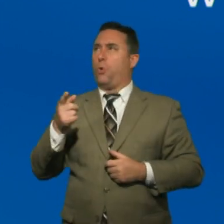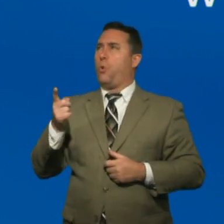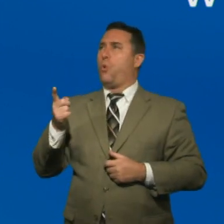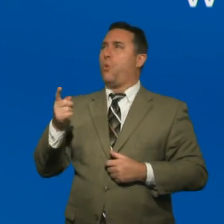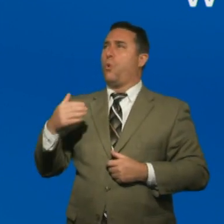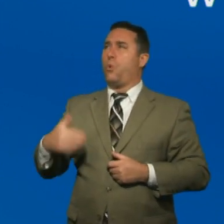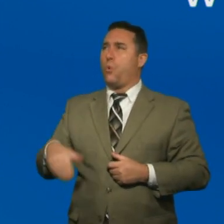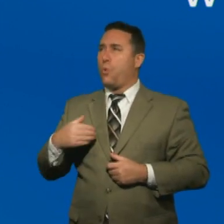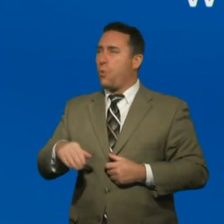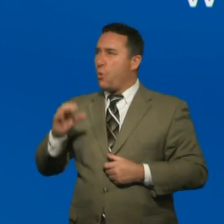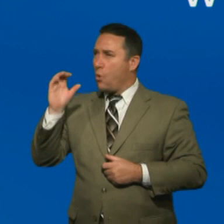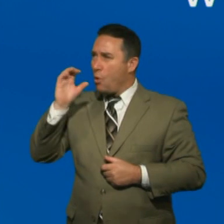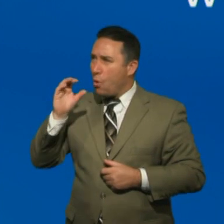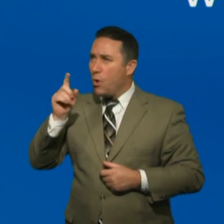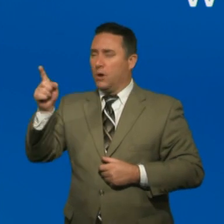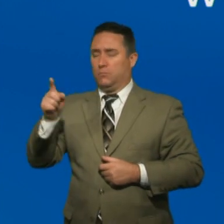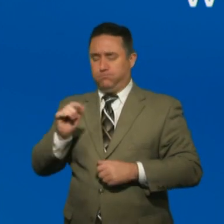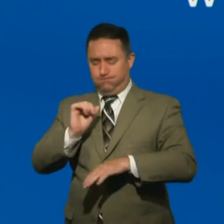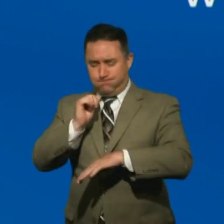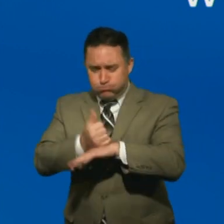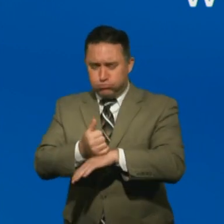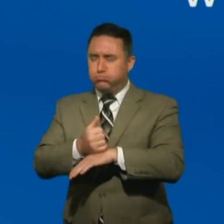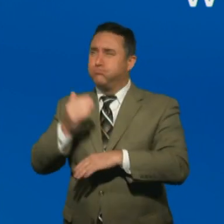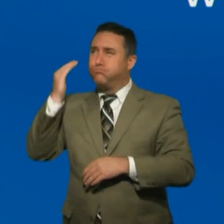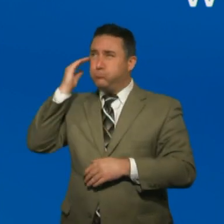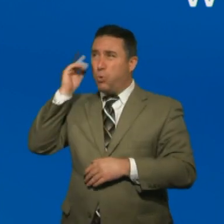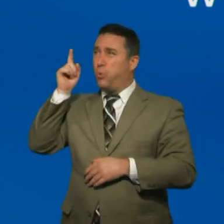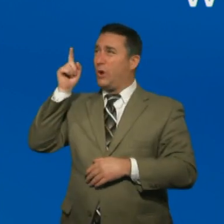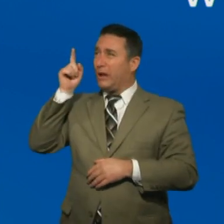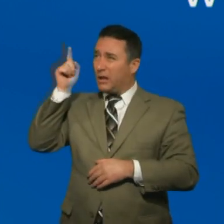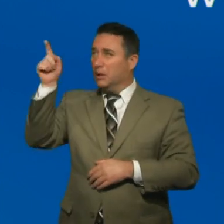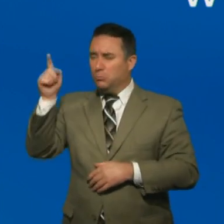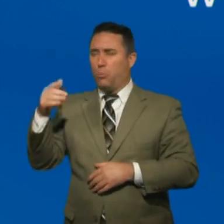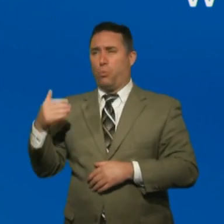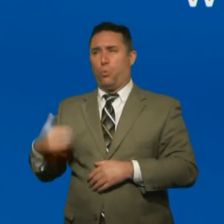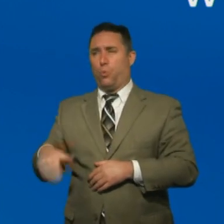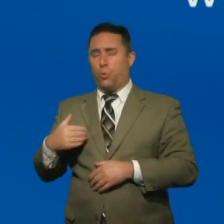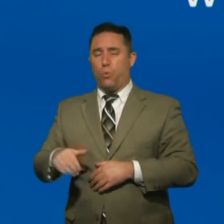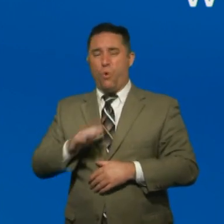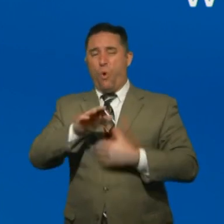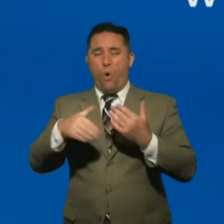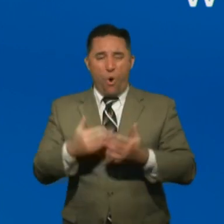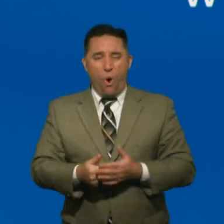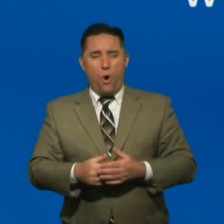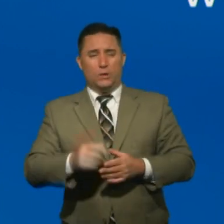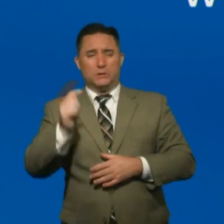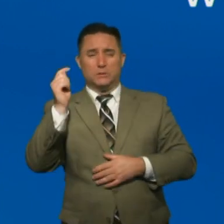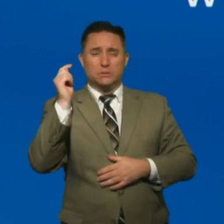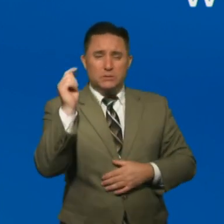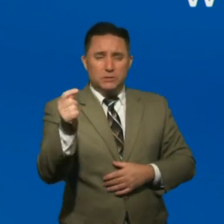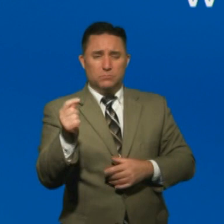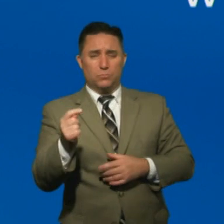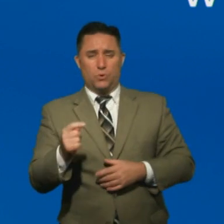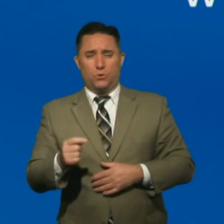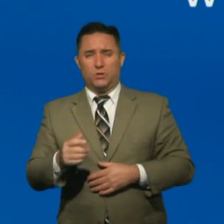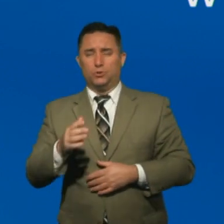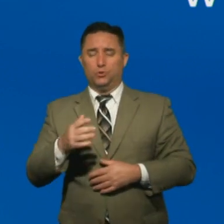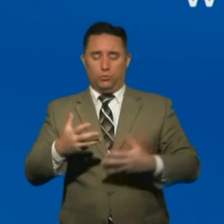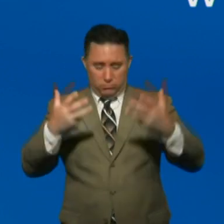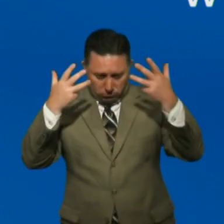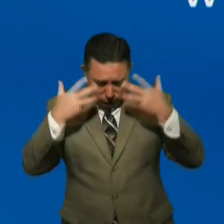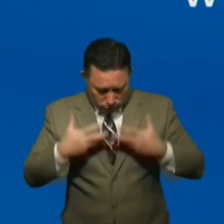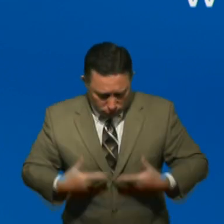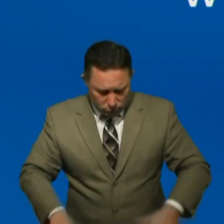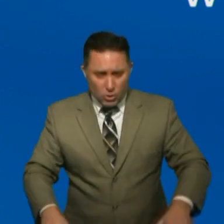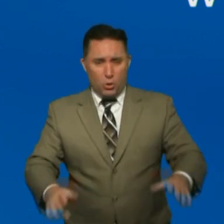him. I want you to establish that you know him. That gives all of your testimony and your outward appearance